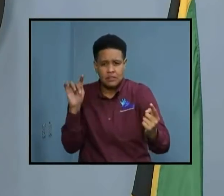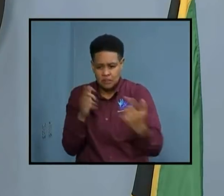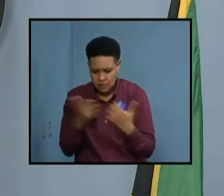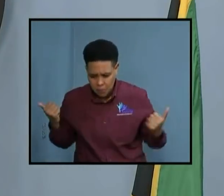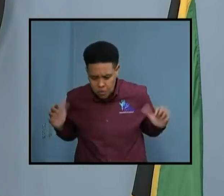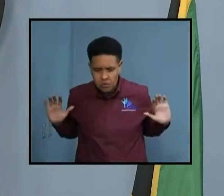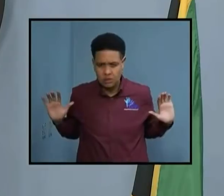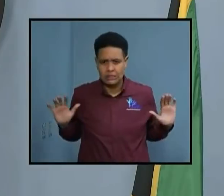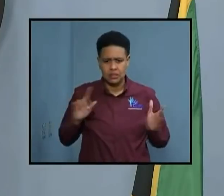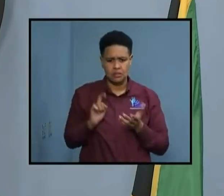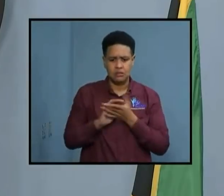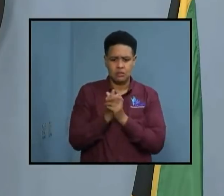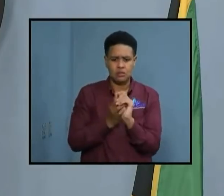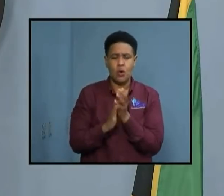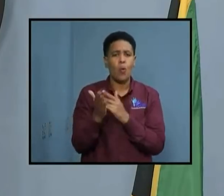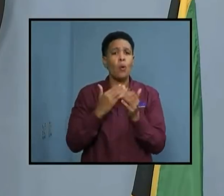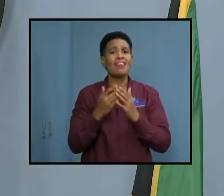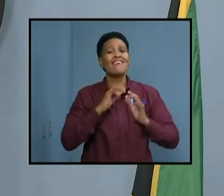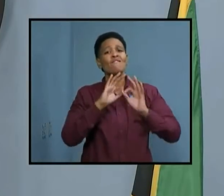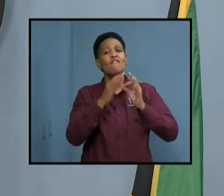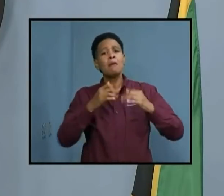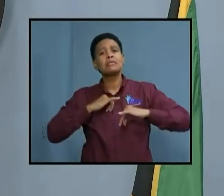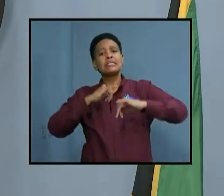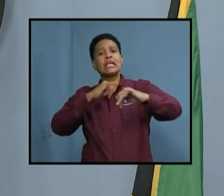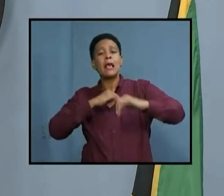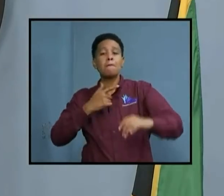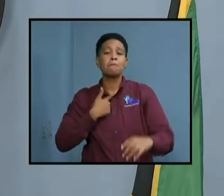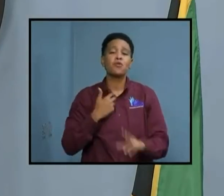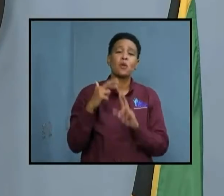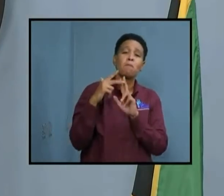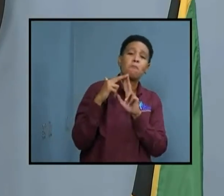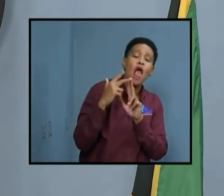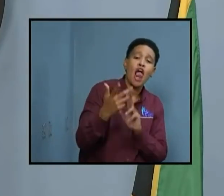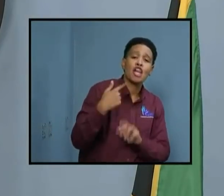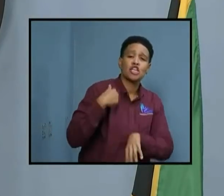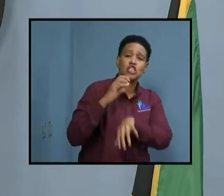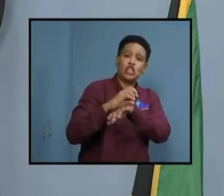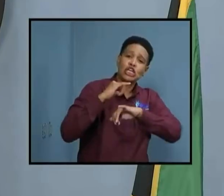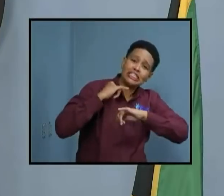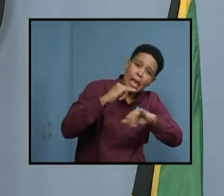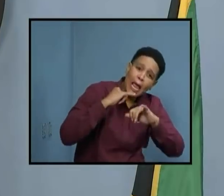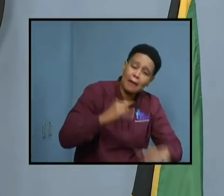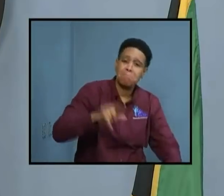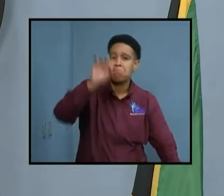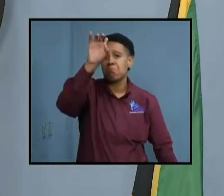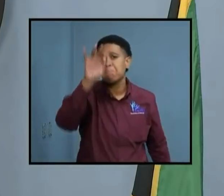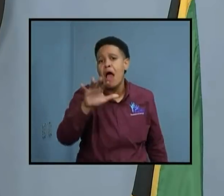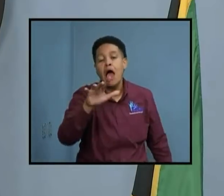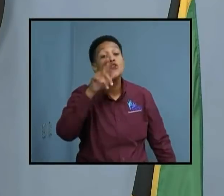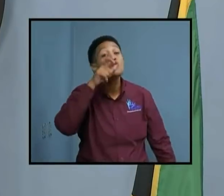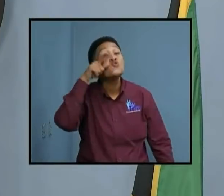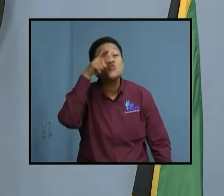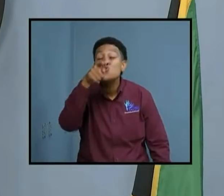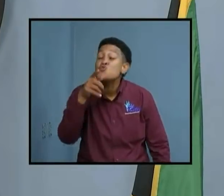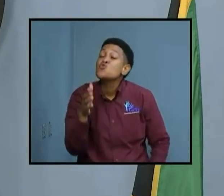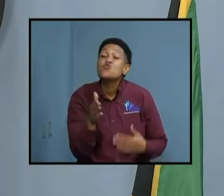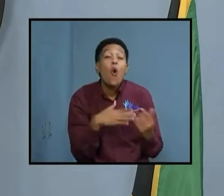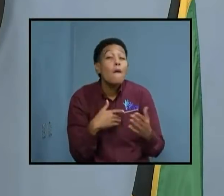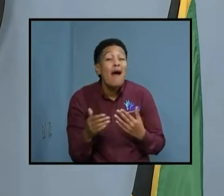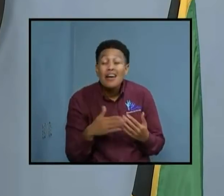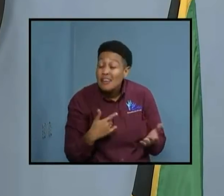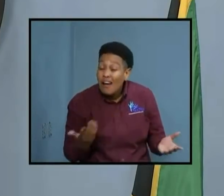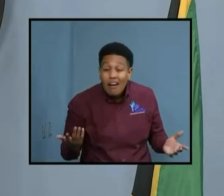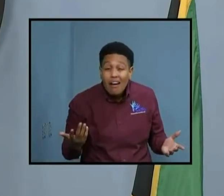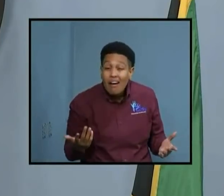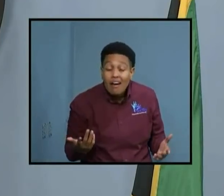whether it's a relative, a partner, a church brother, the pastor, whomever it is,